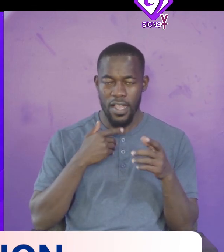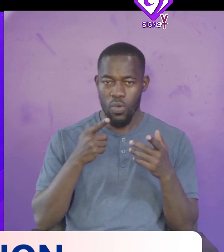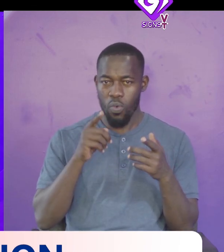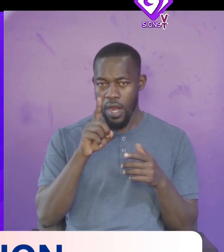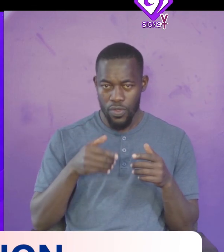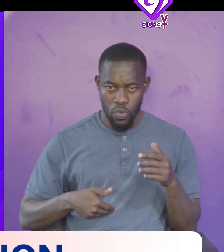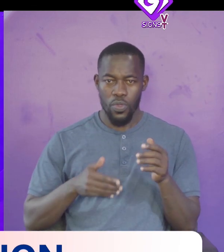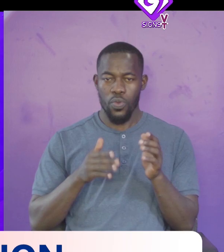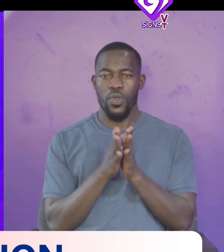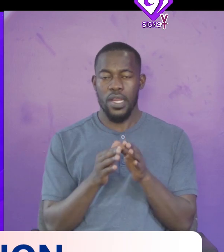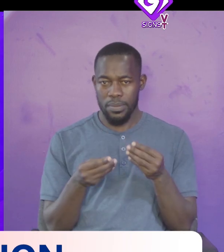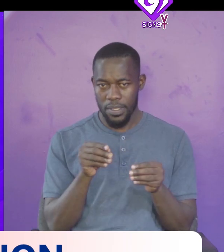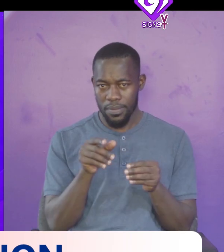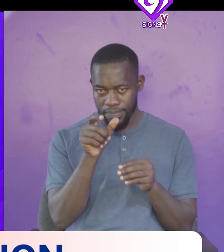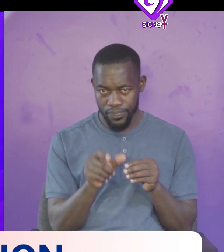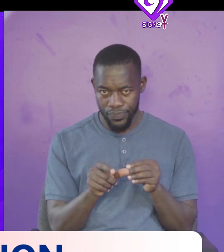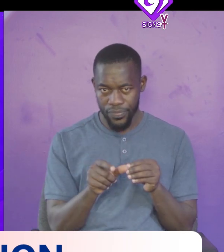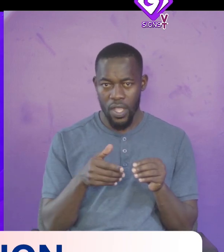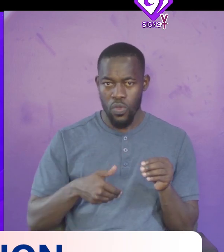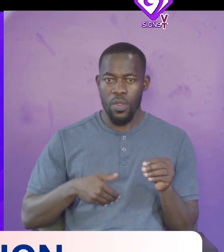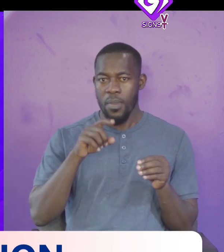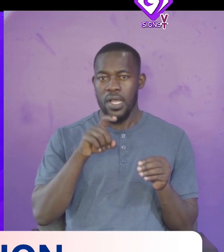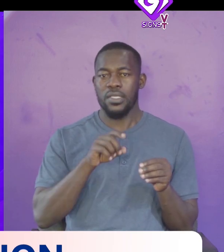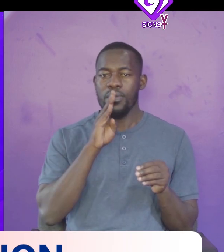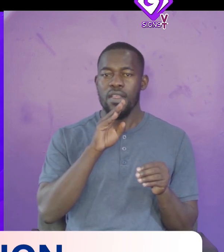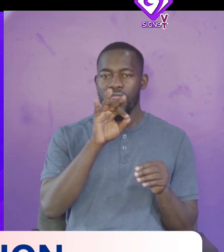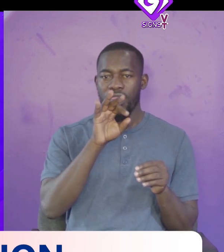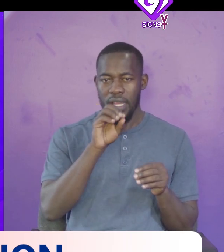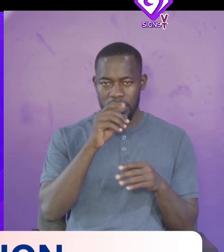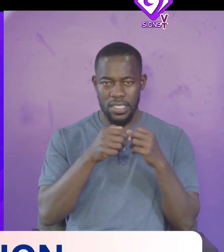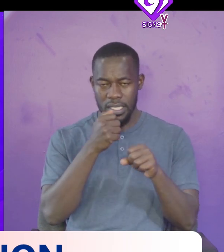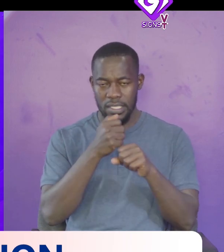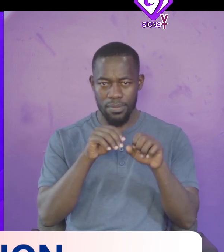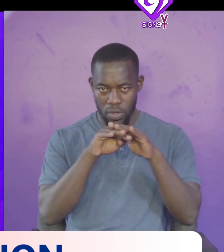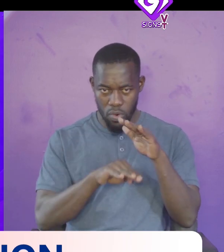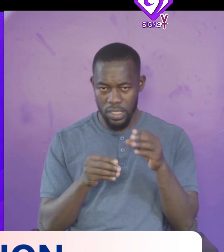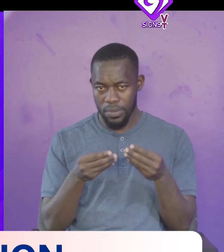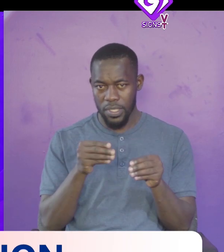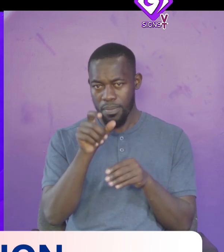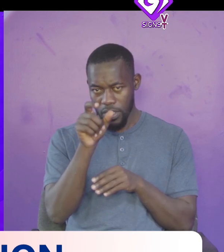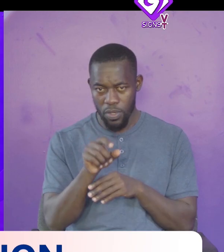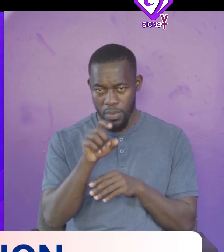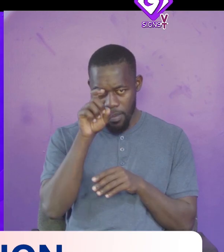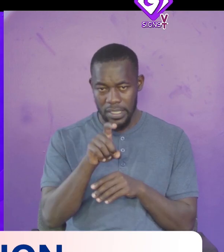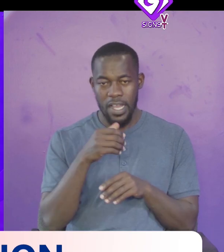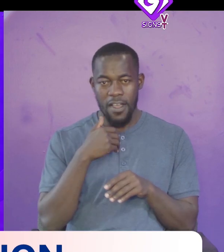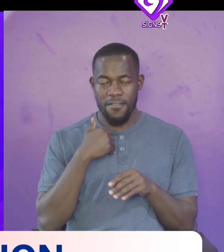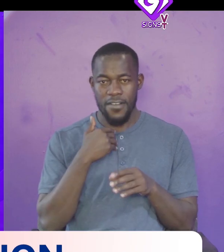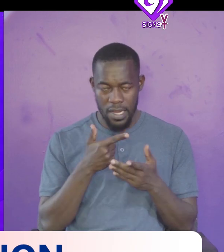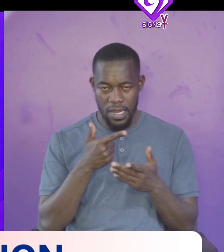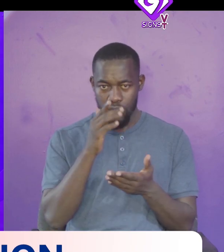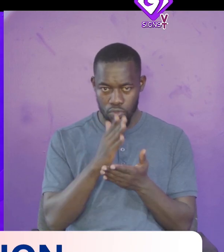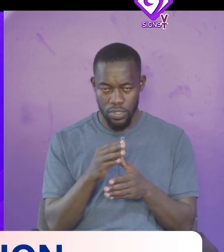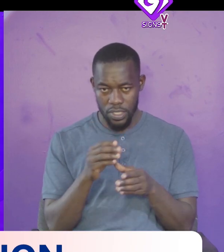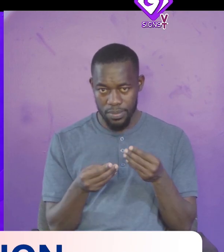disability. A youth must be a 30-year person and below. A person with disability must be certified disability. Okay. And the